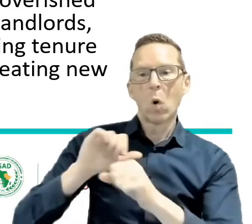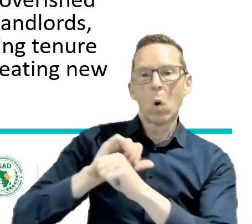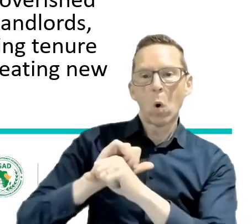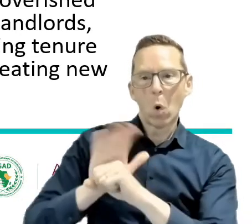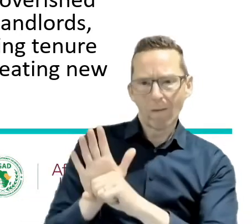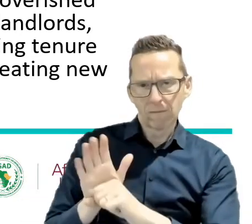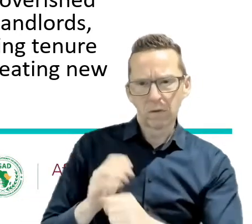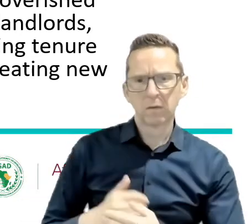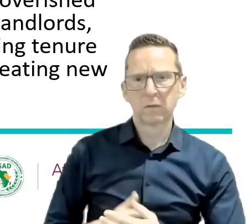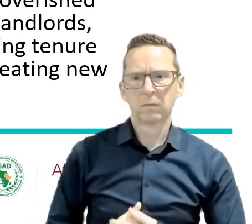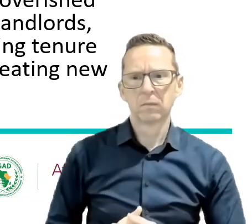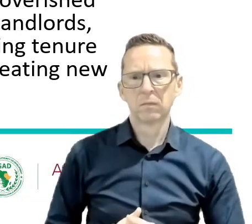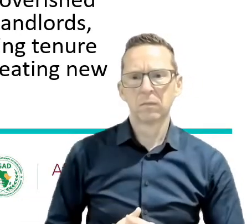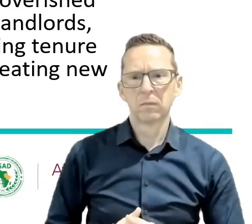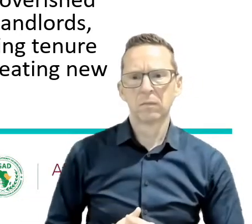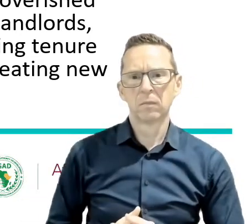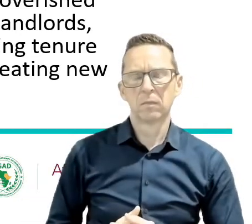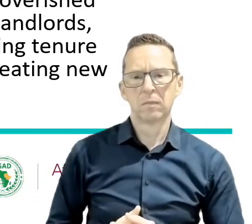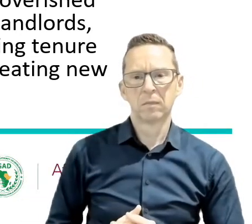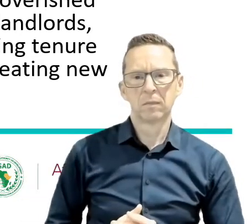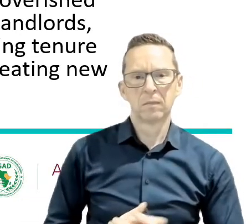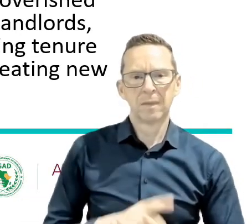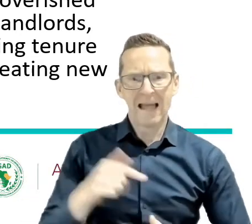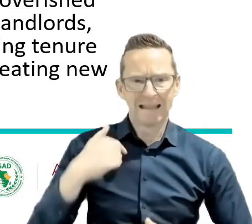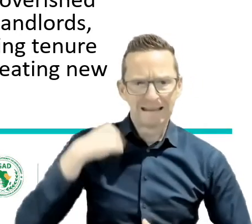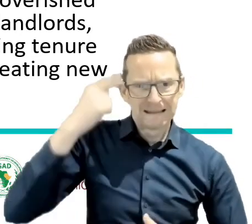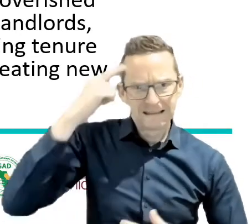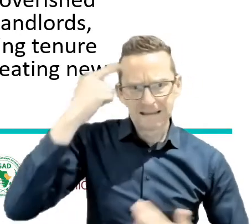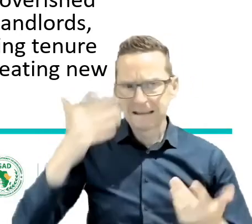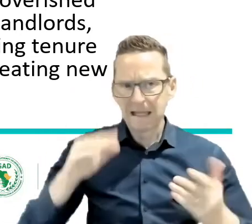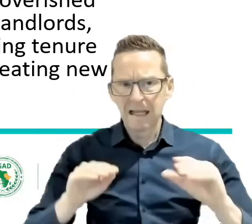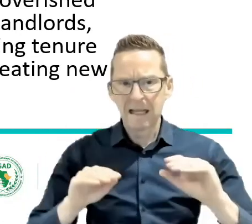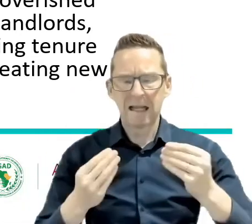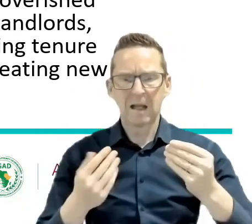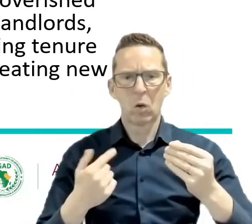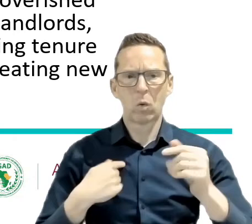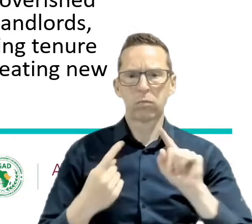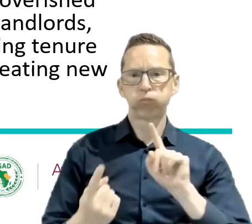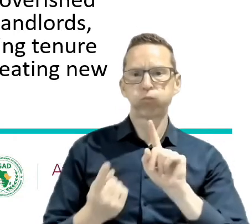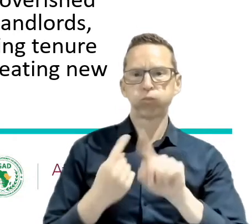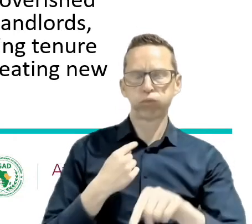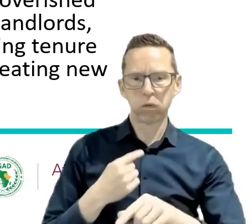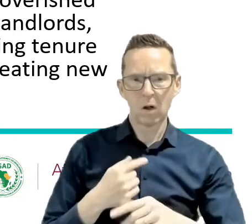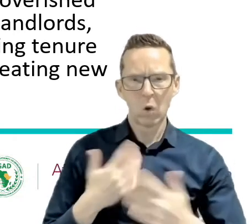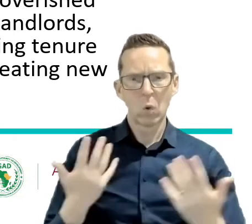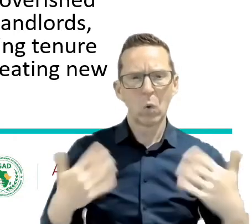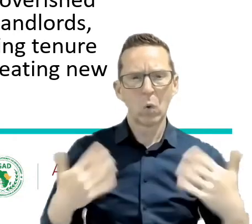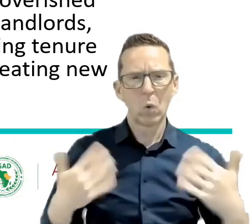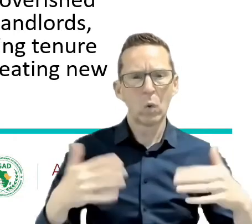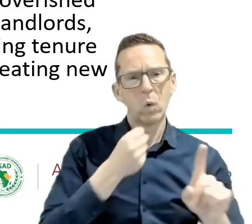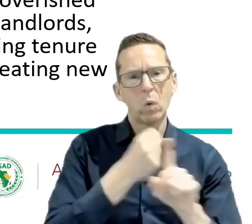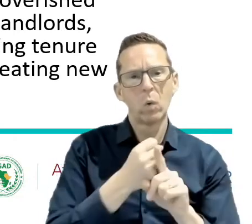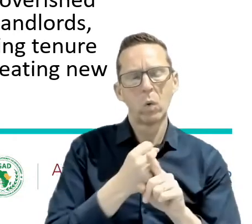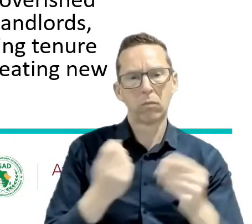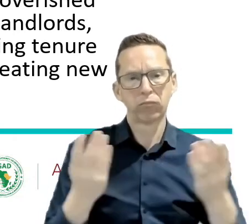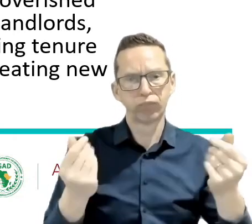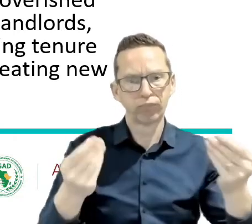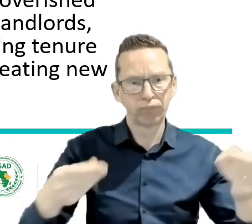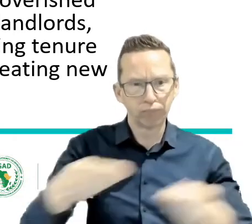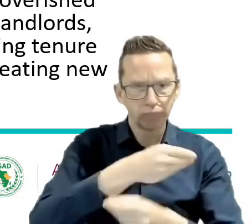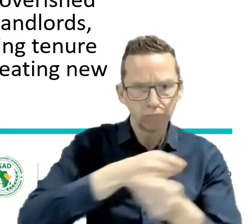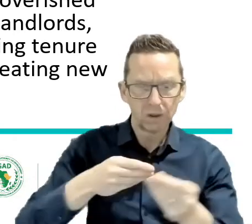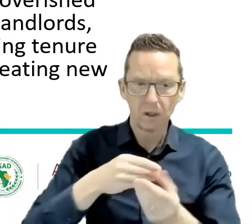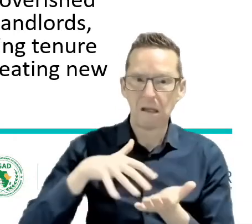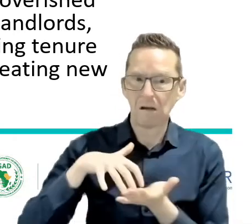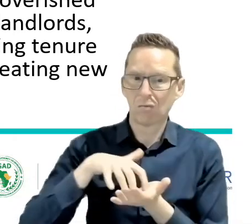laid bare the interconnectedness of socioeconomic activity and the vulnerability of a population already under